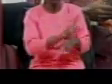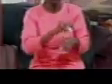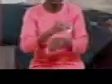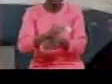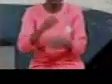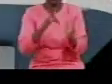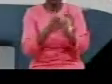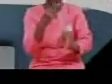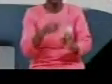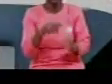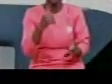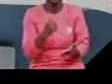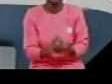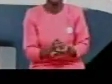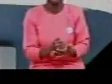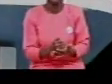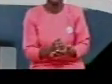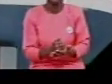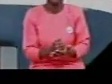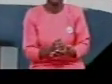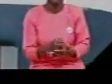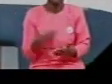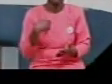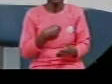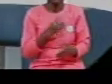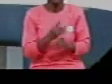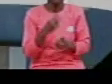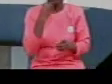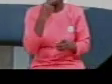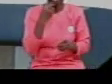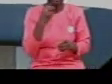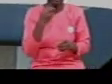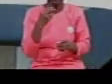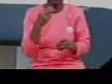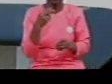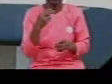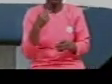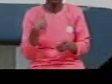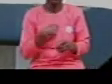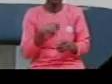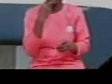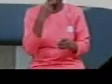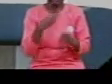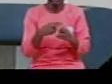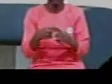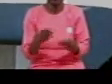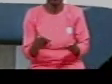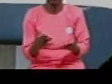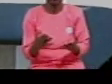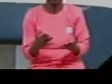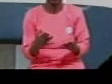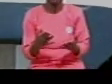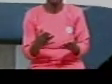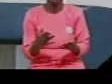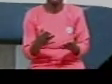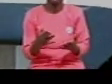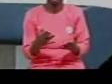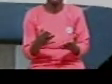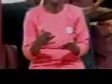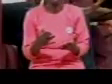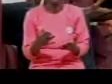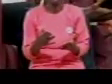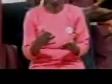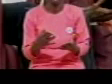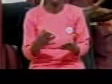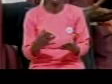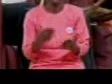mention names, please. You just write so that we just recognize you. Venerable Gabriel Abiodun, can we thank you